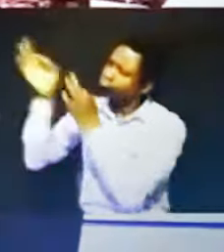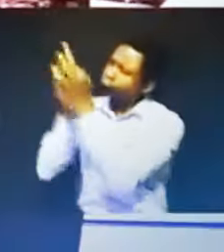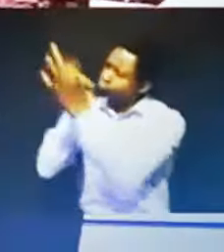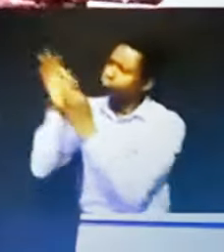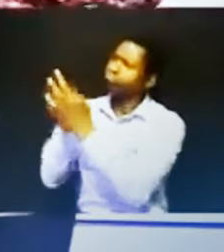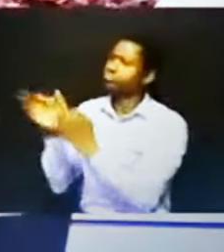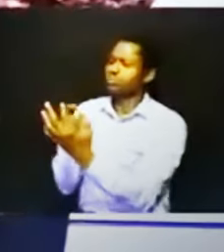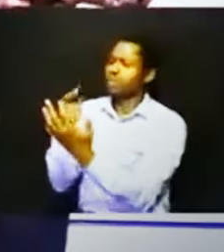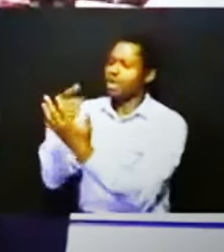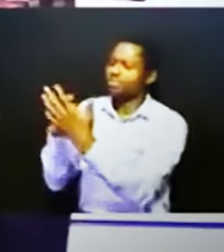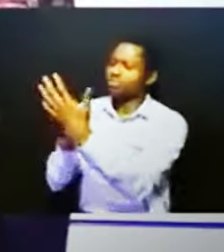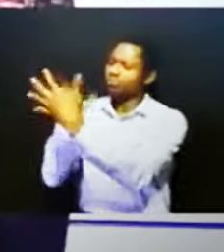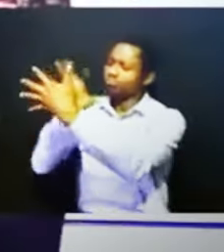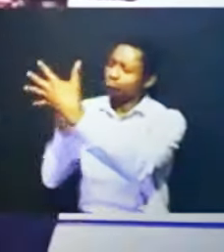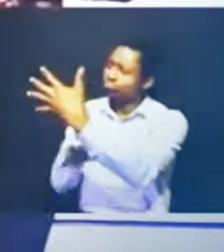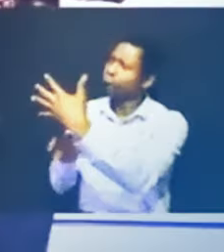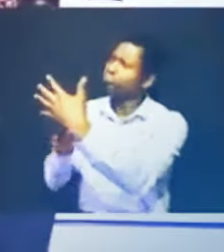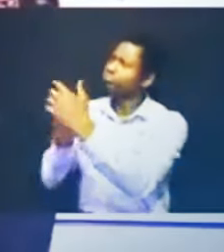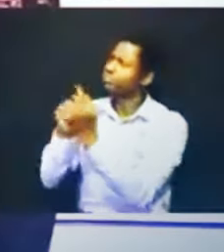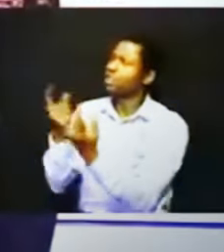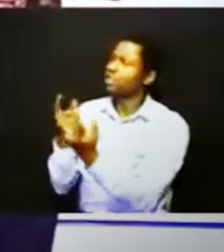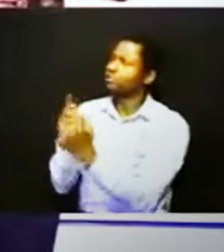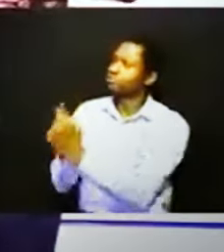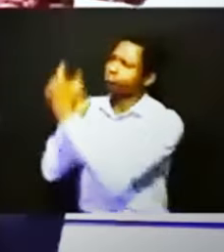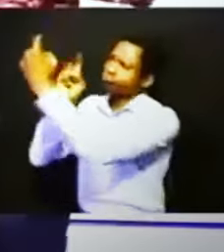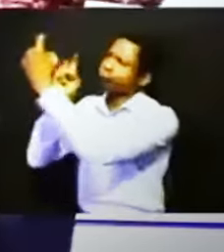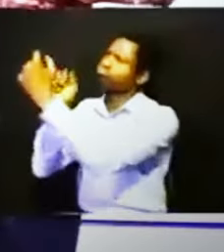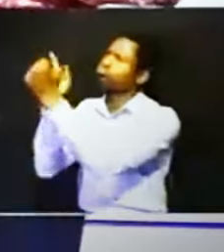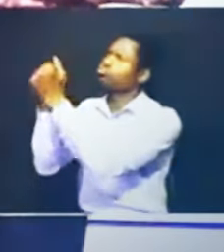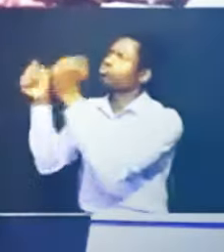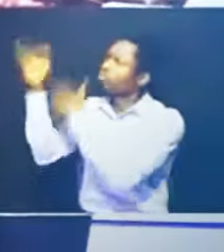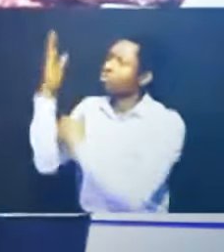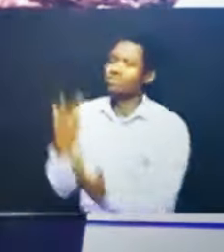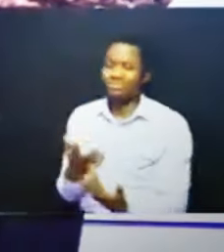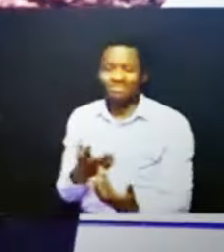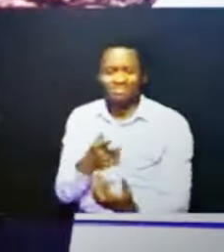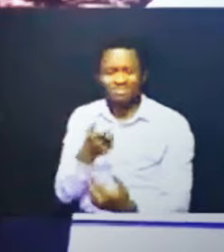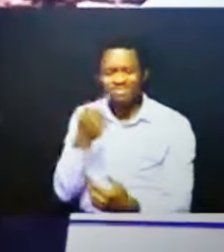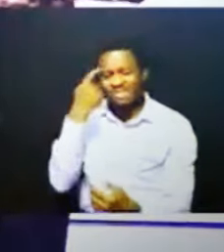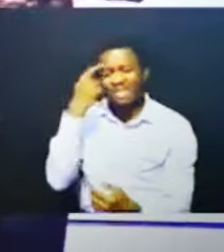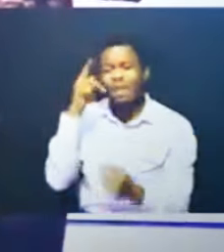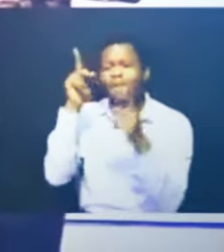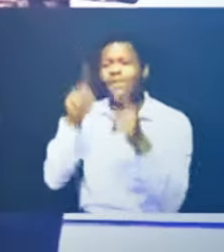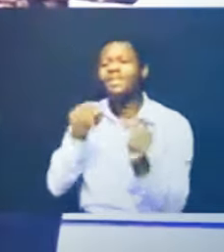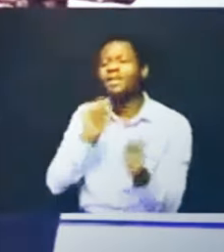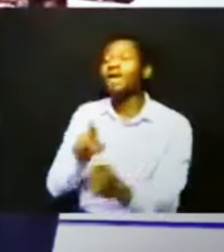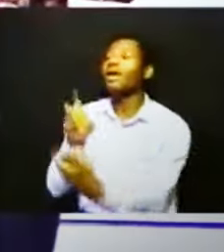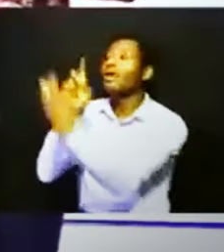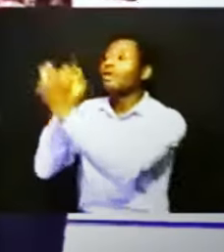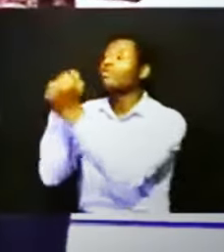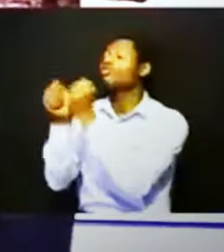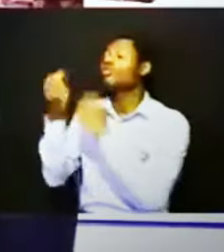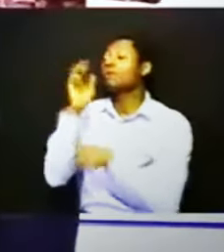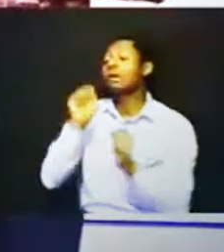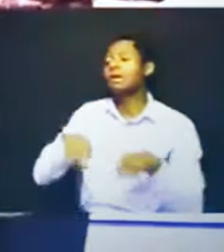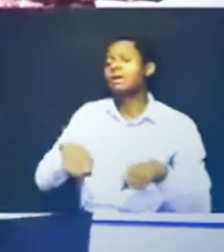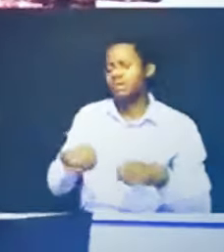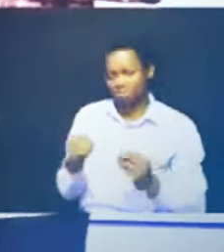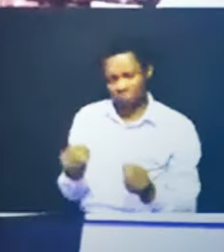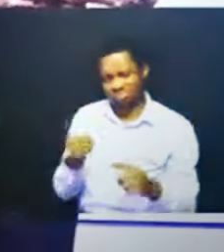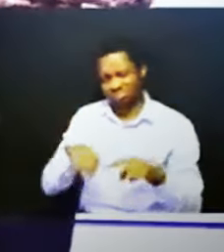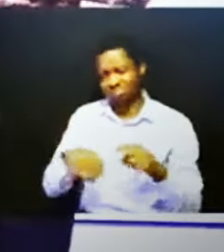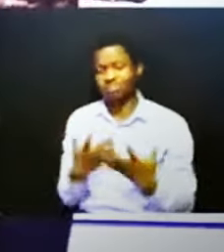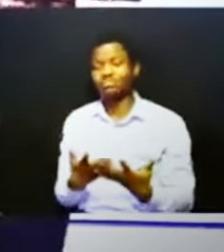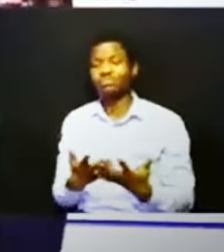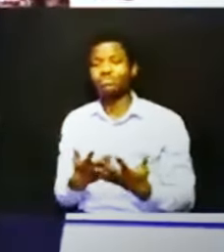you imagine that? Anka, human being mapping some argument against God. No. "And come